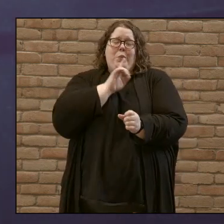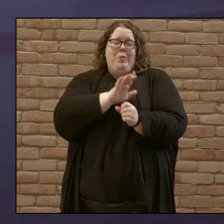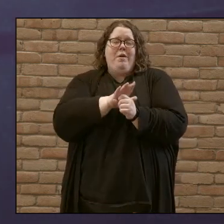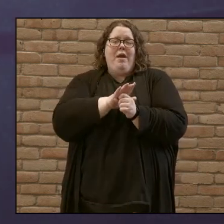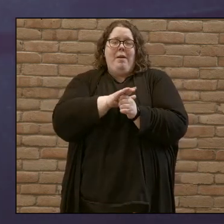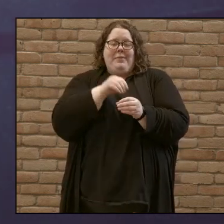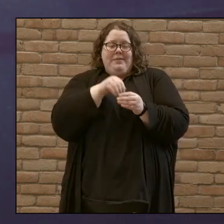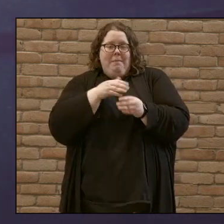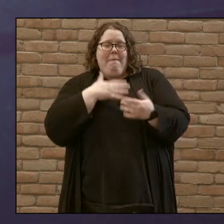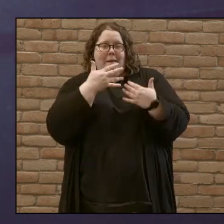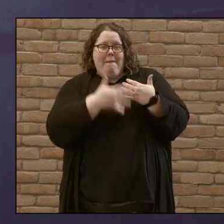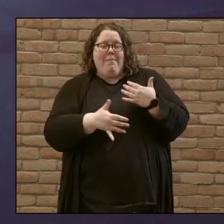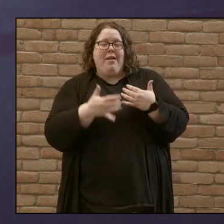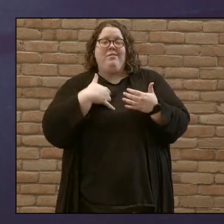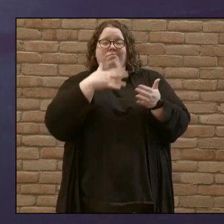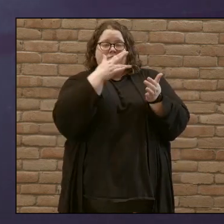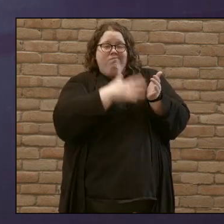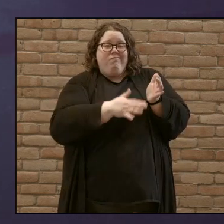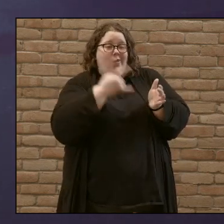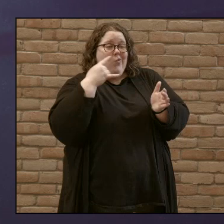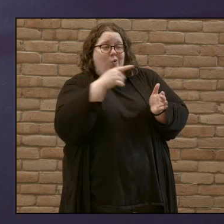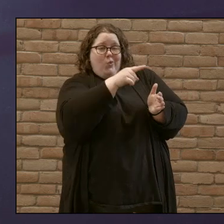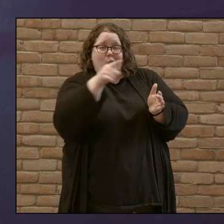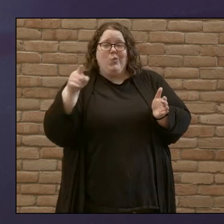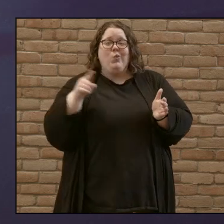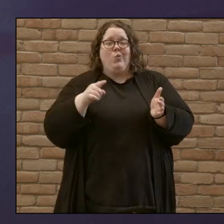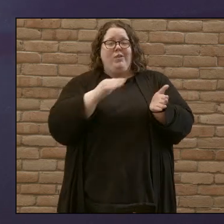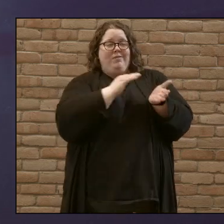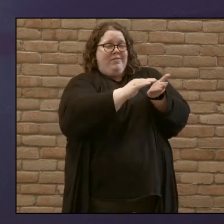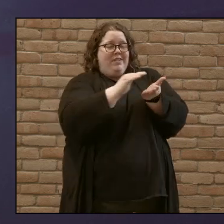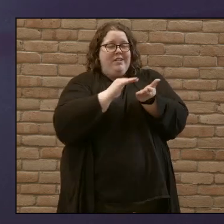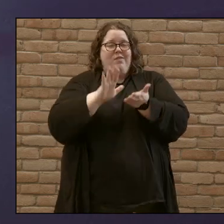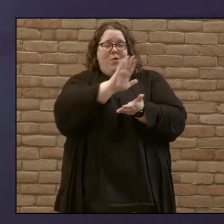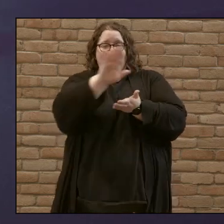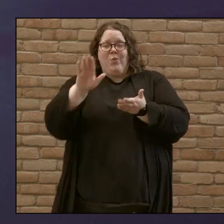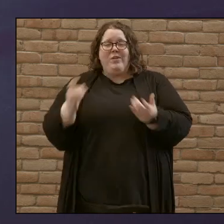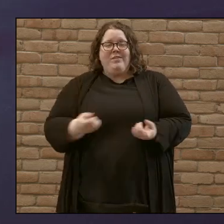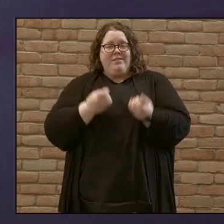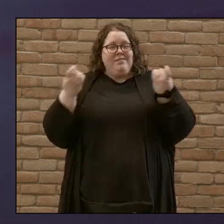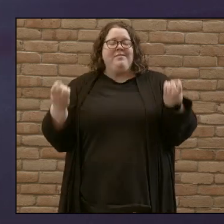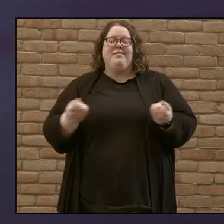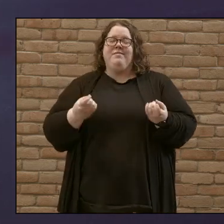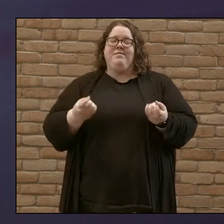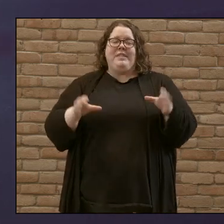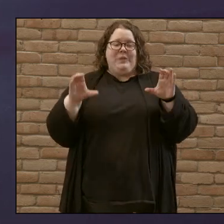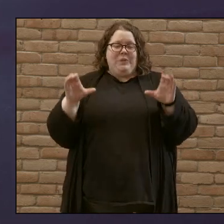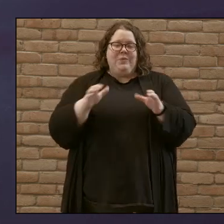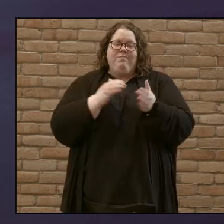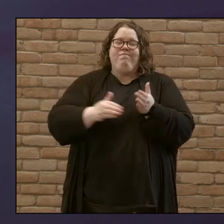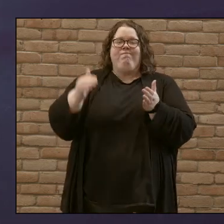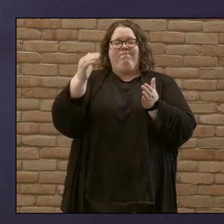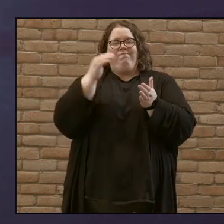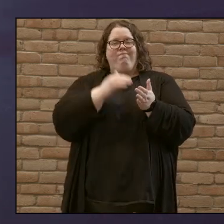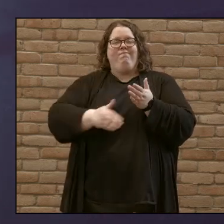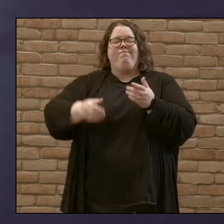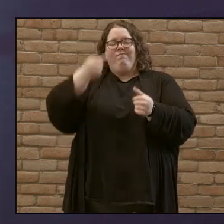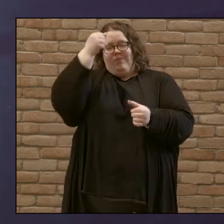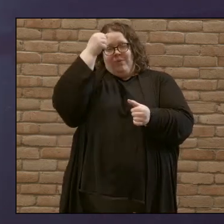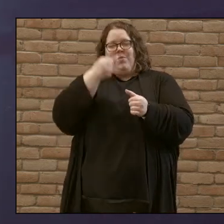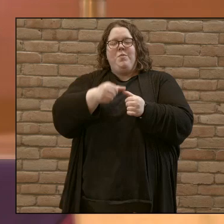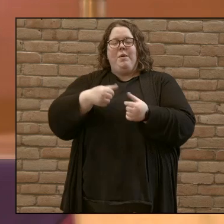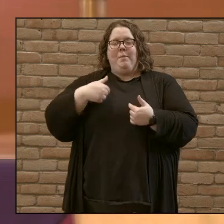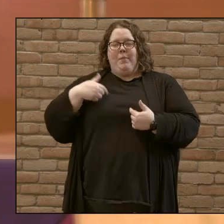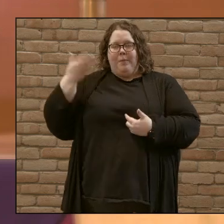is shed for you for the forgiveness of sins. This do as often as you drink it in remembrance of